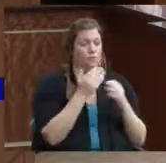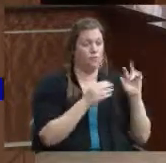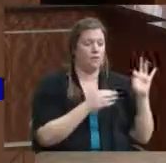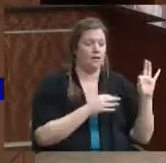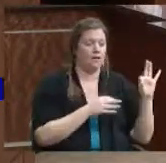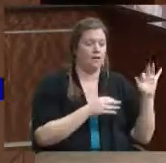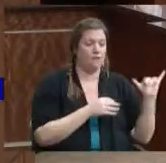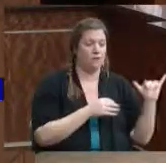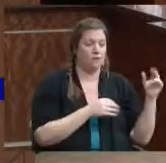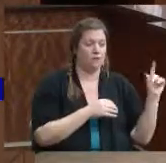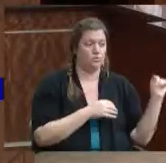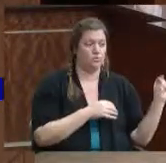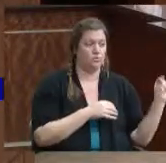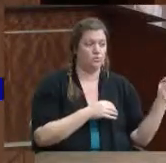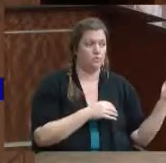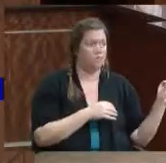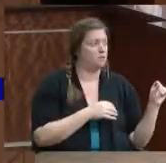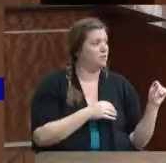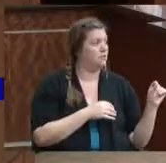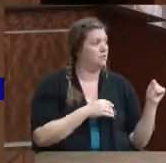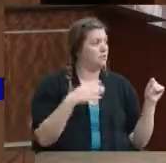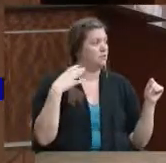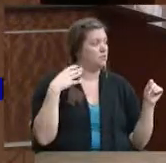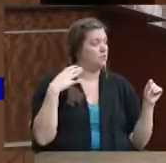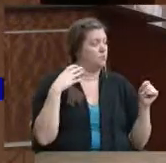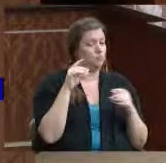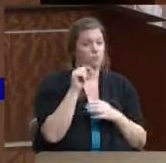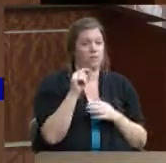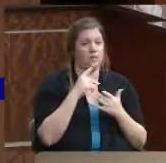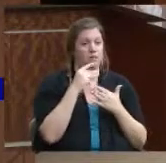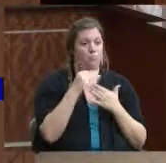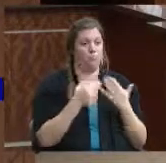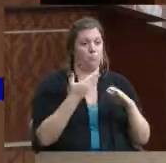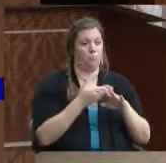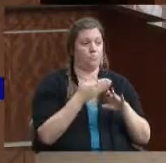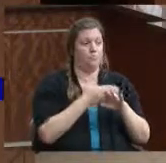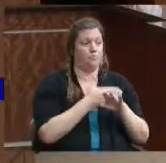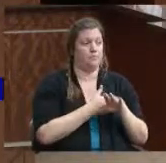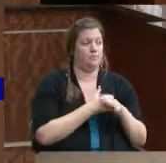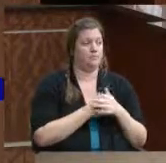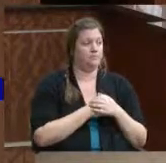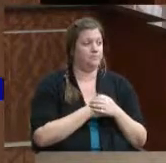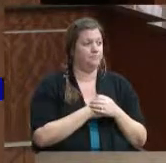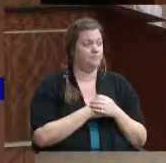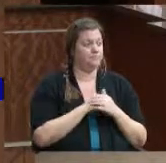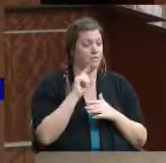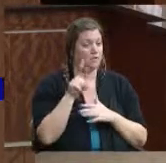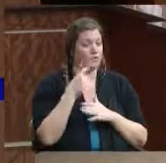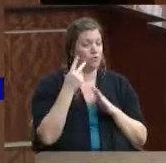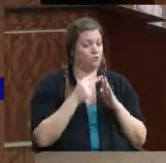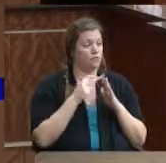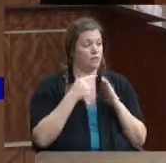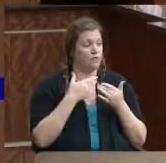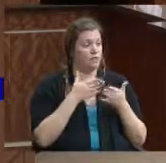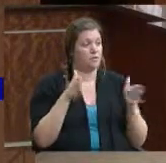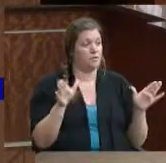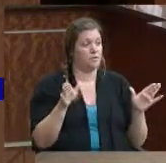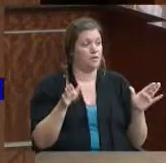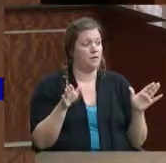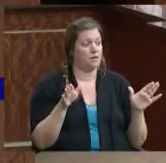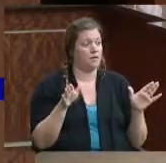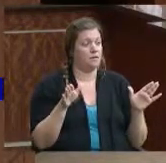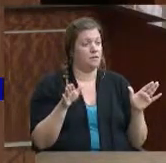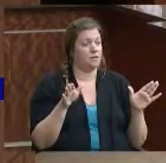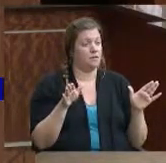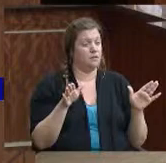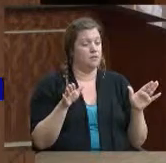FY 2020 Capital Improvement Program. I've read the title into the record for the first reading. I'll open a public hearing